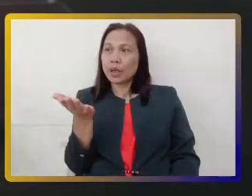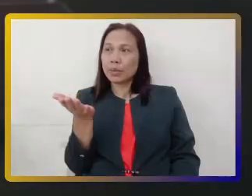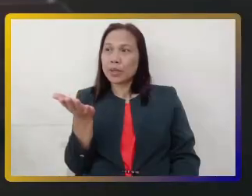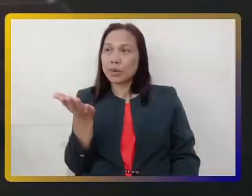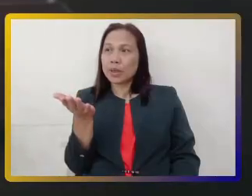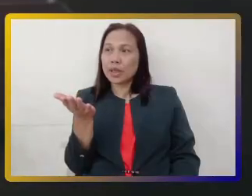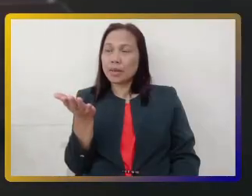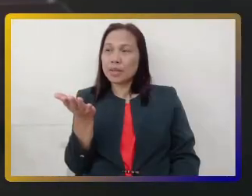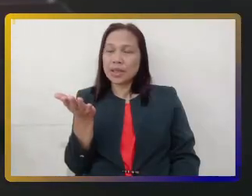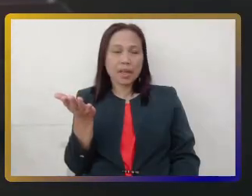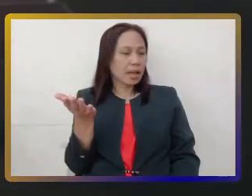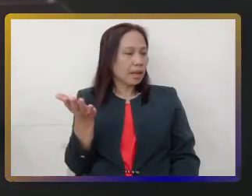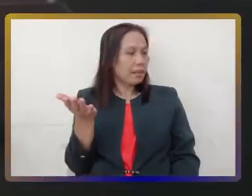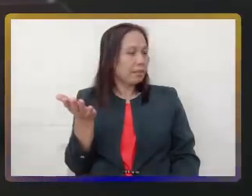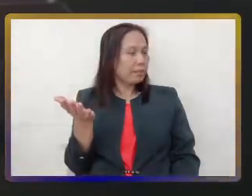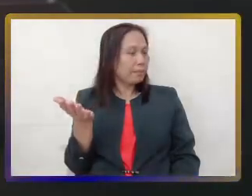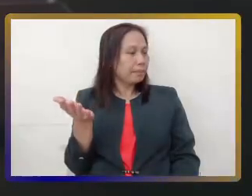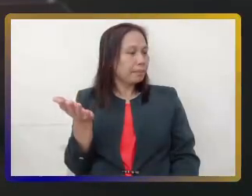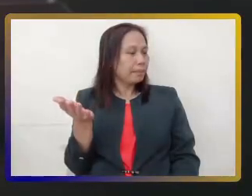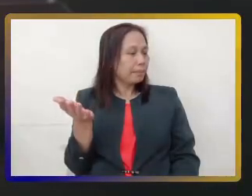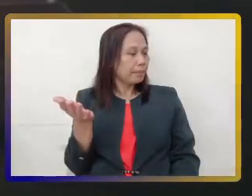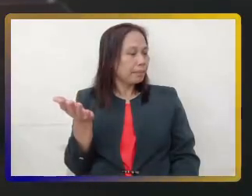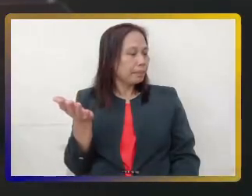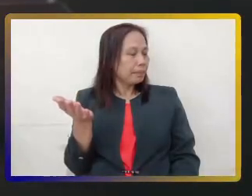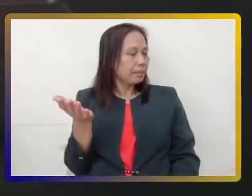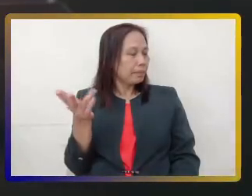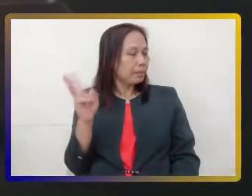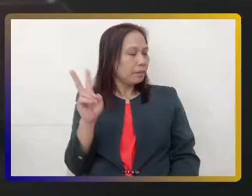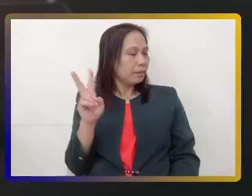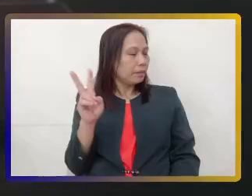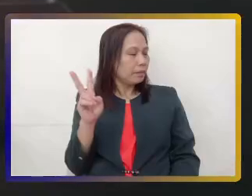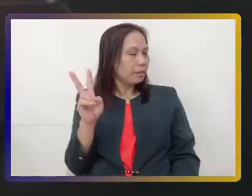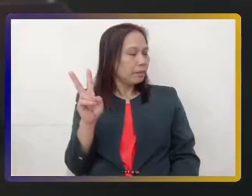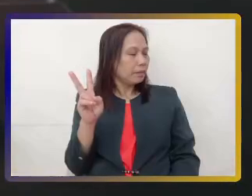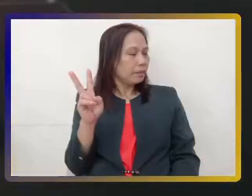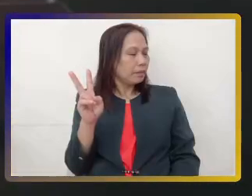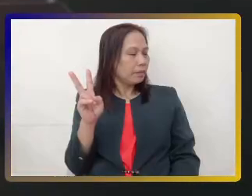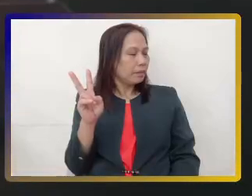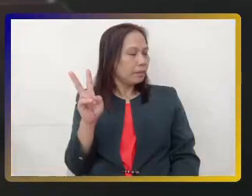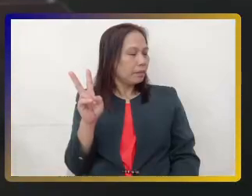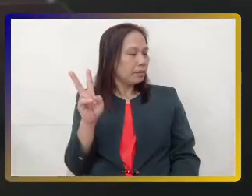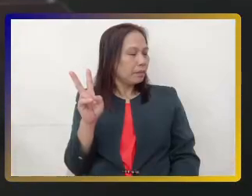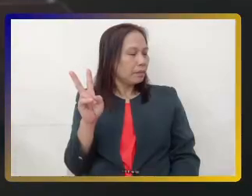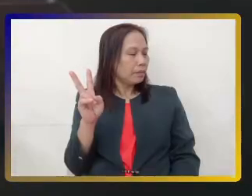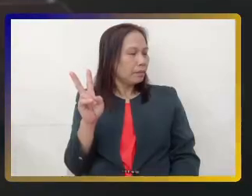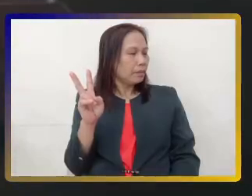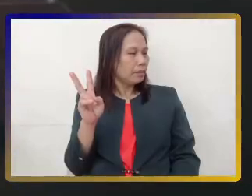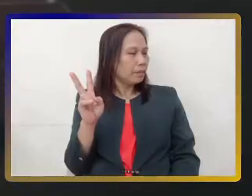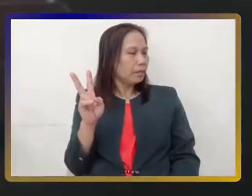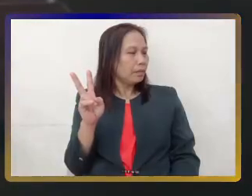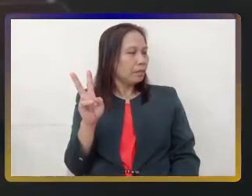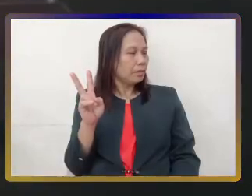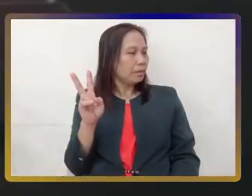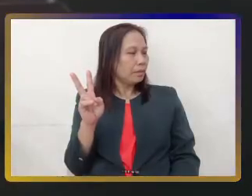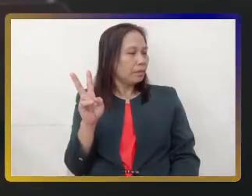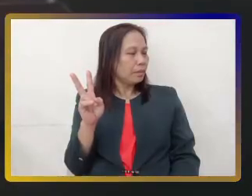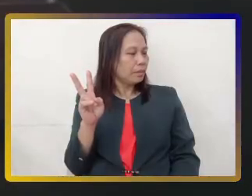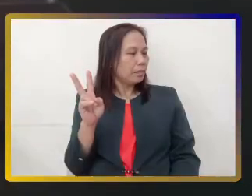of Jerusalem saying why do thy disciples transgress the tradition of the